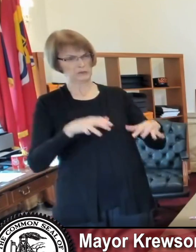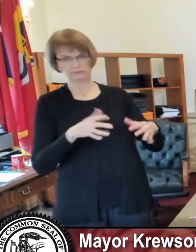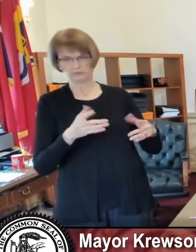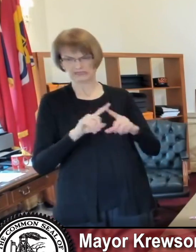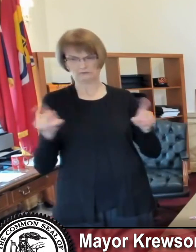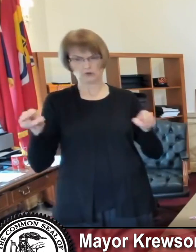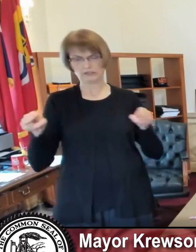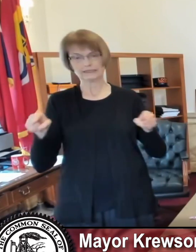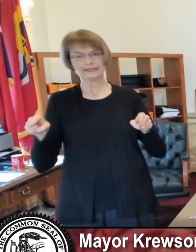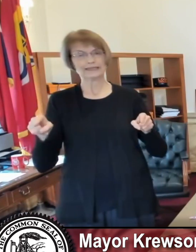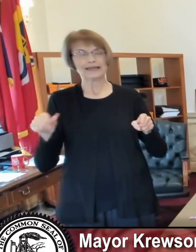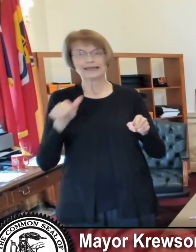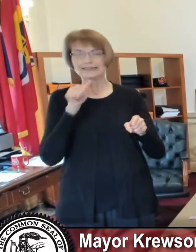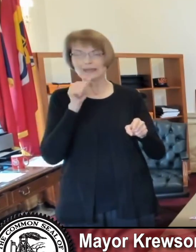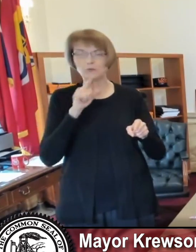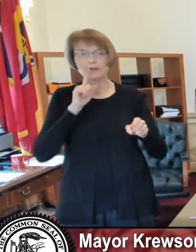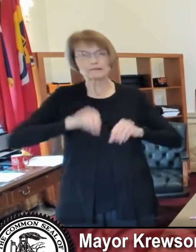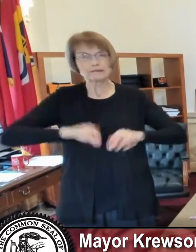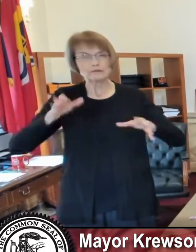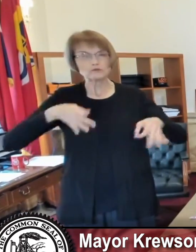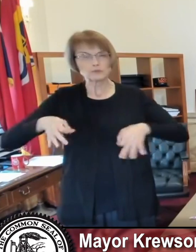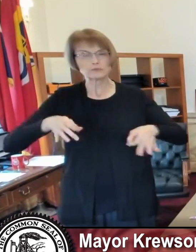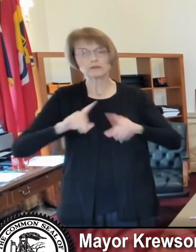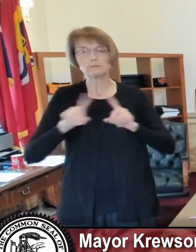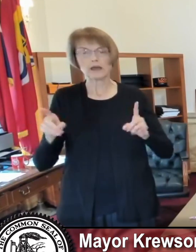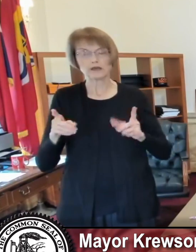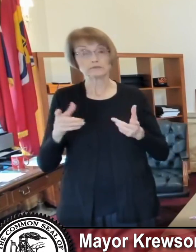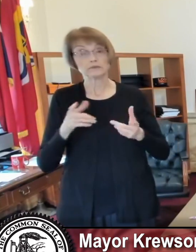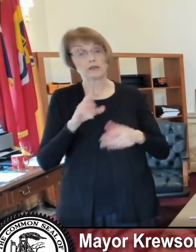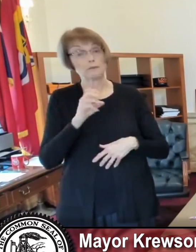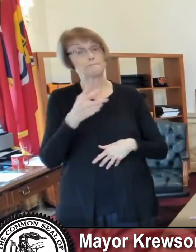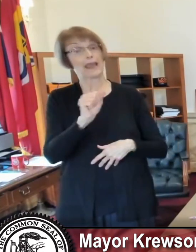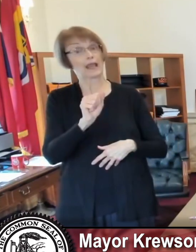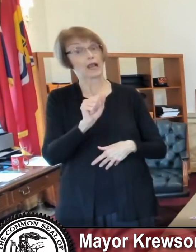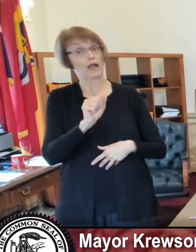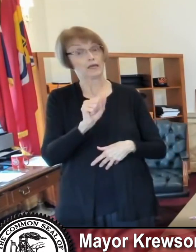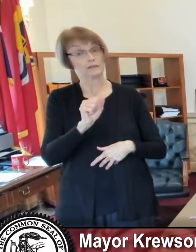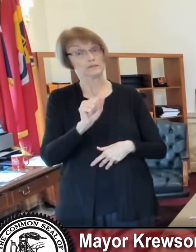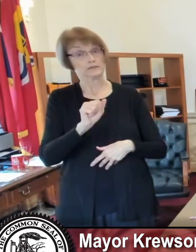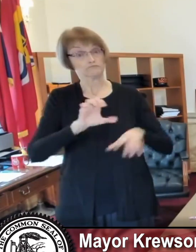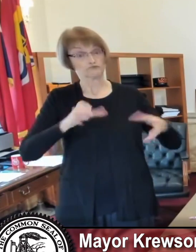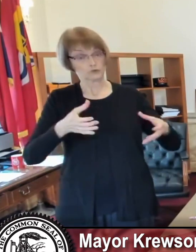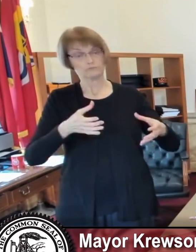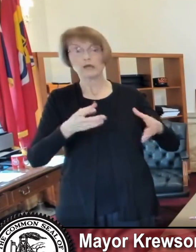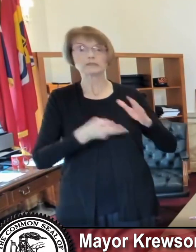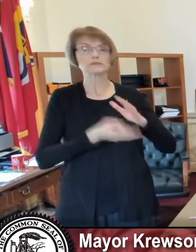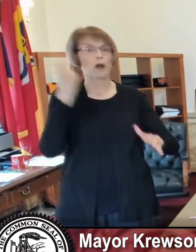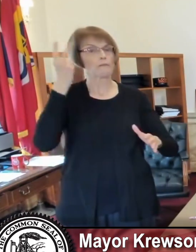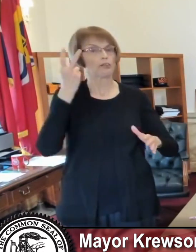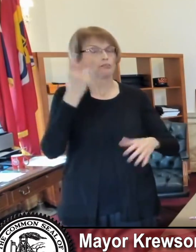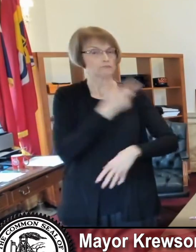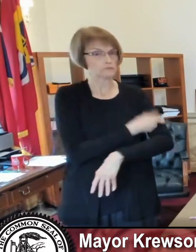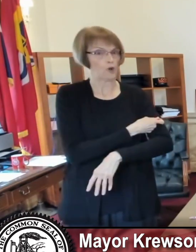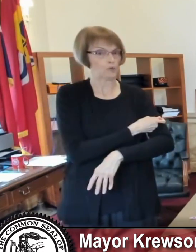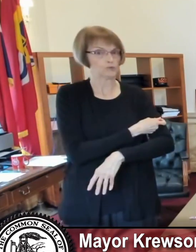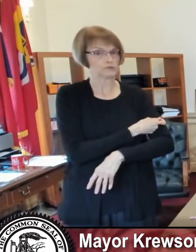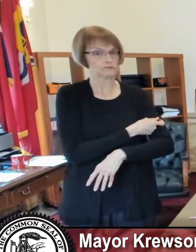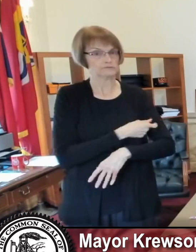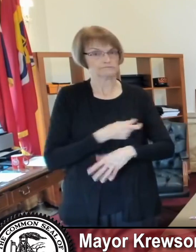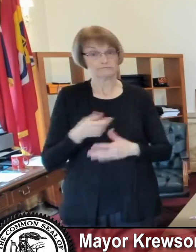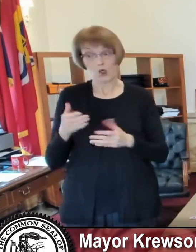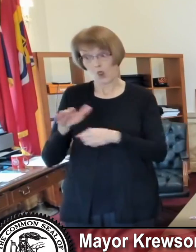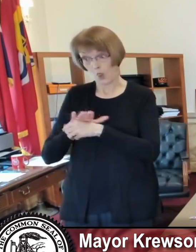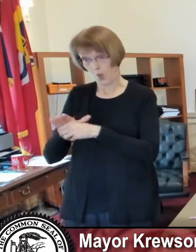but we would expect probably to do about double the doses when we partner with the state that we're able to